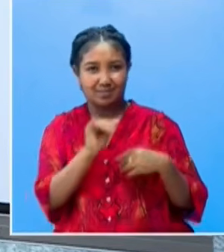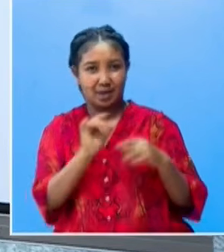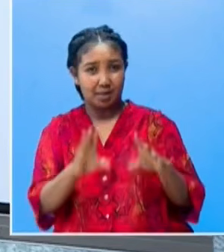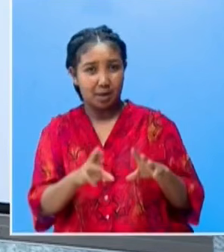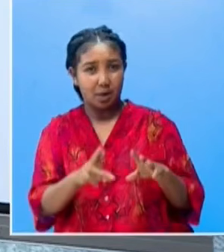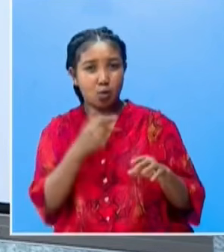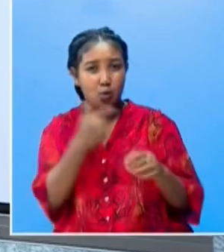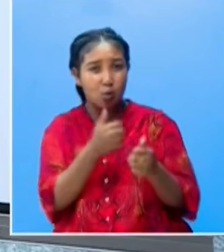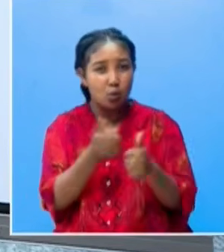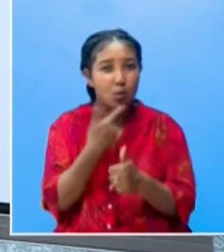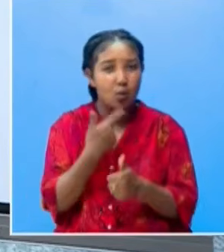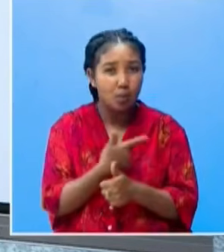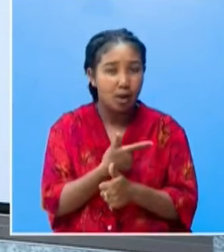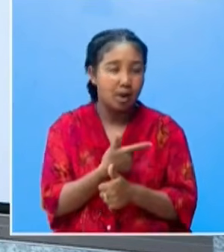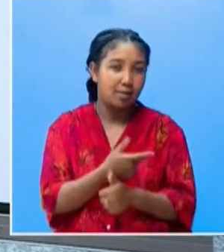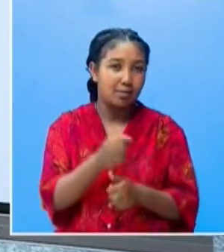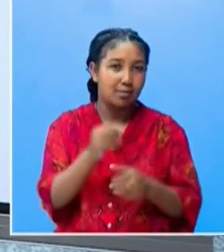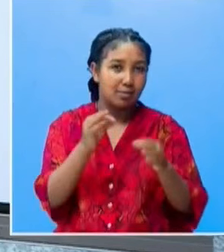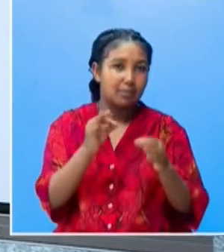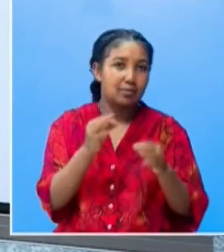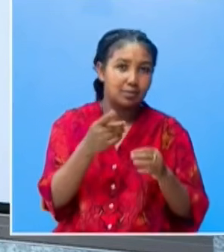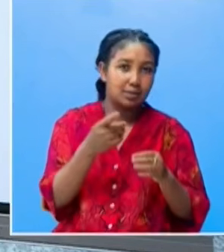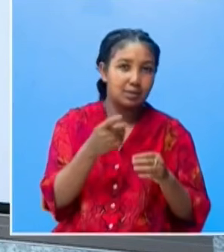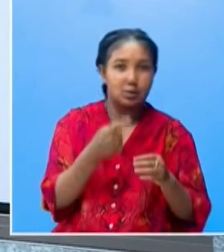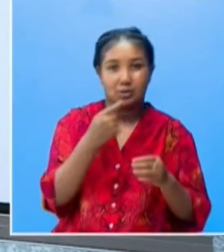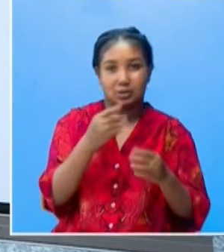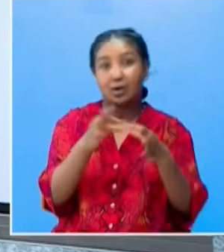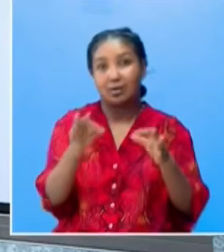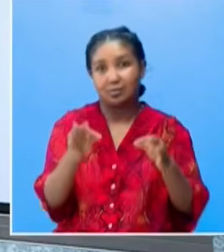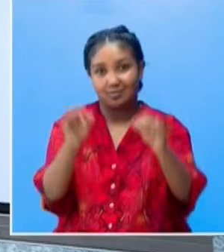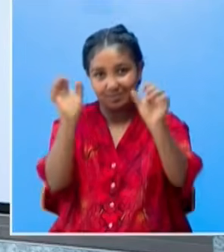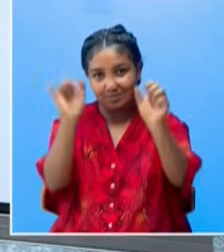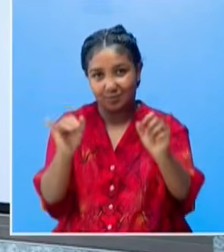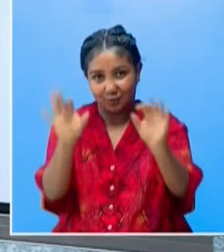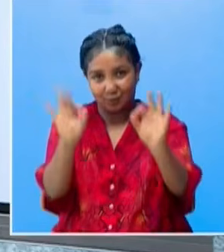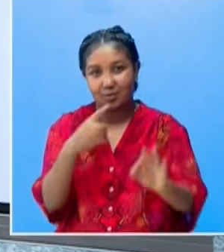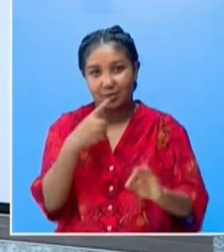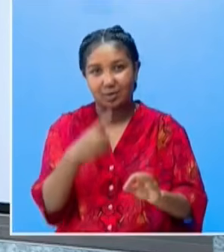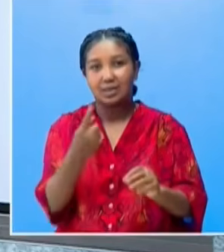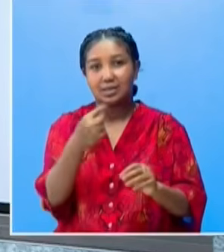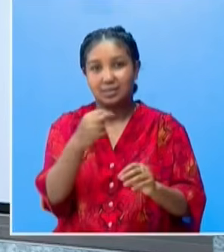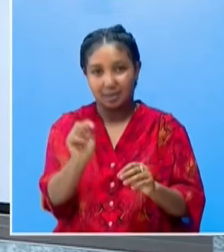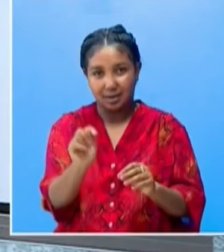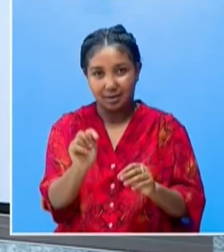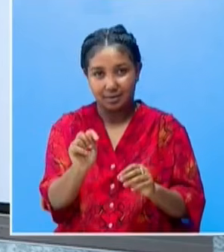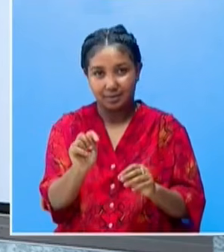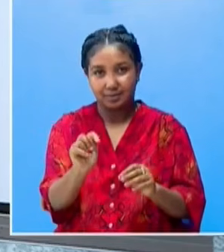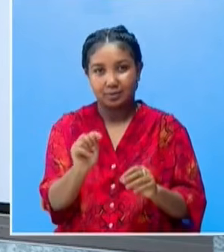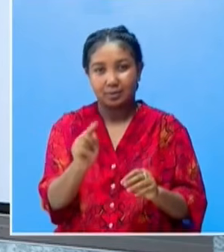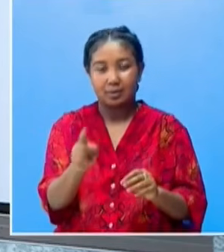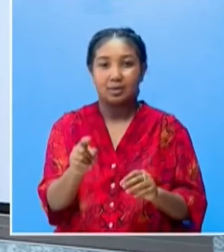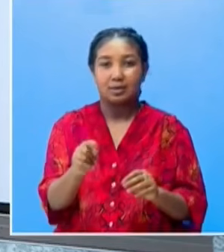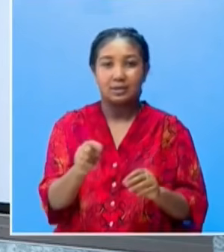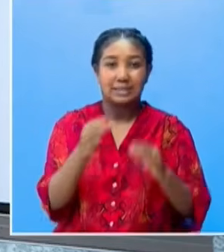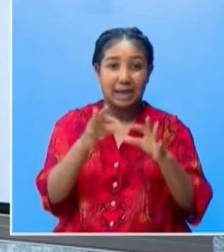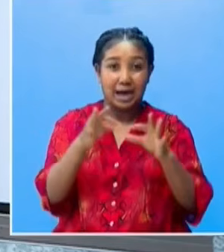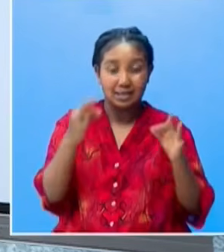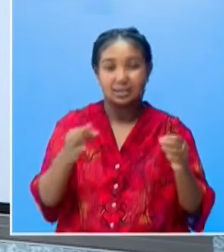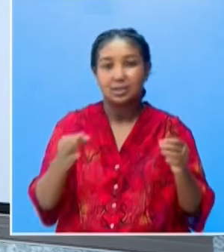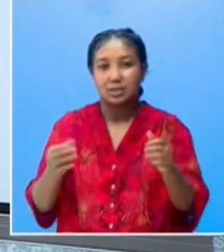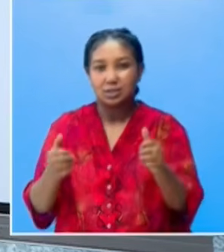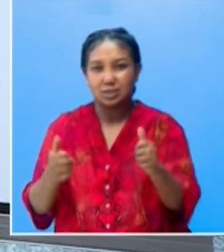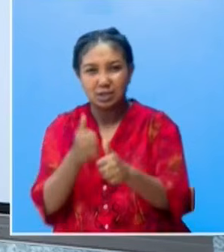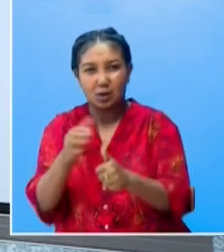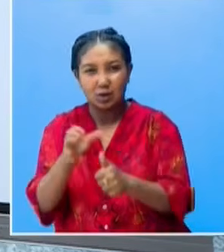right? Yes. The rat, now look at the structure. The rat, what do I say here? The cat chases,